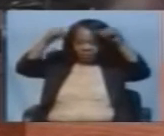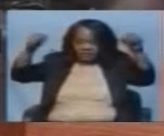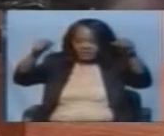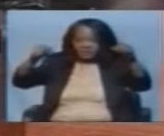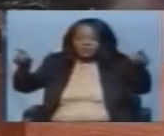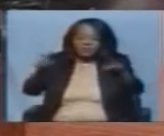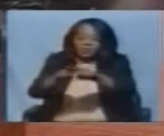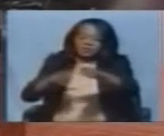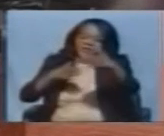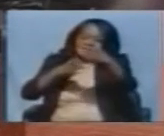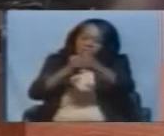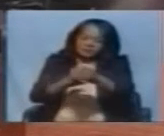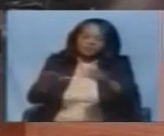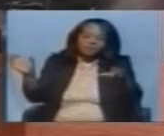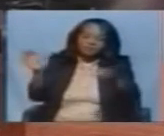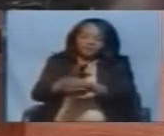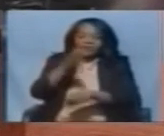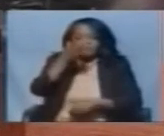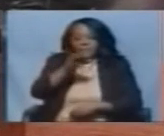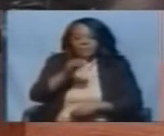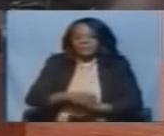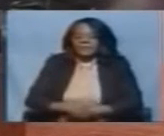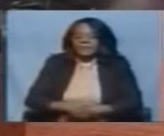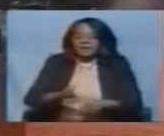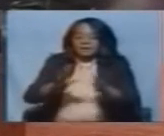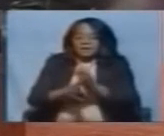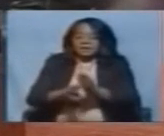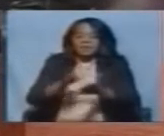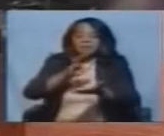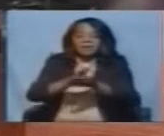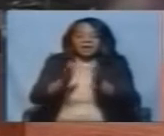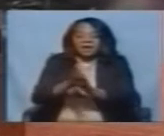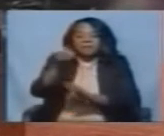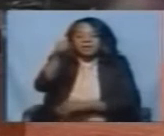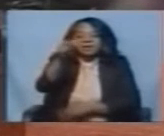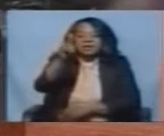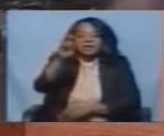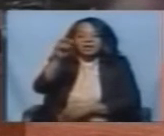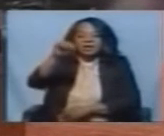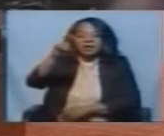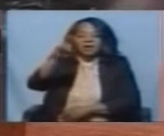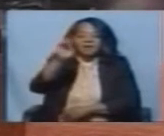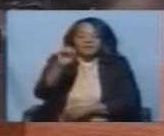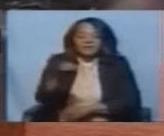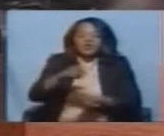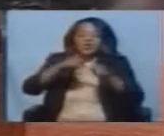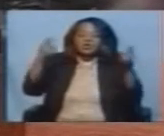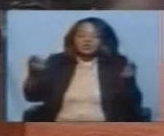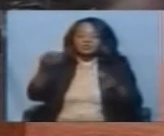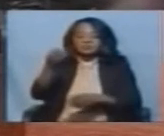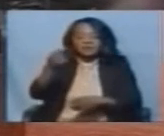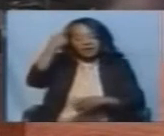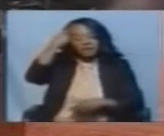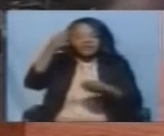corruption, and stating that public procurement had become an avenue through which government had been losing huge sums of